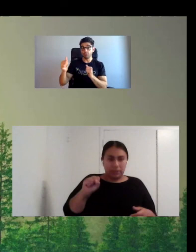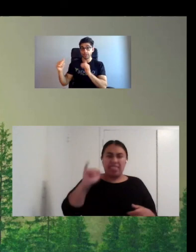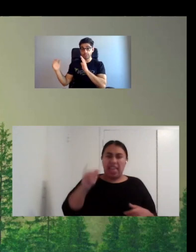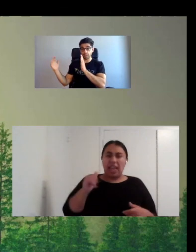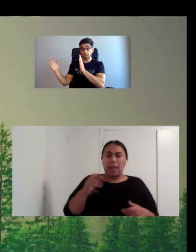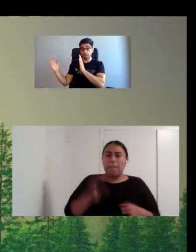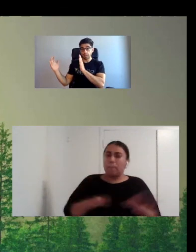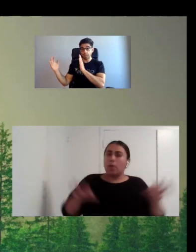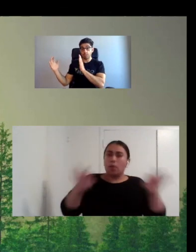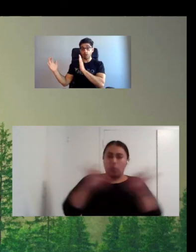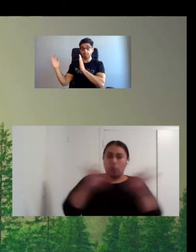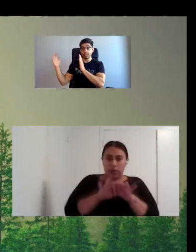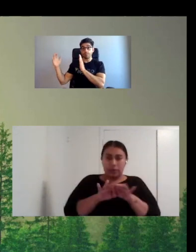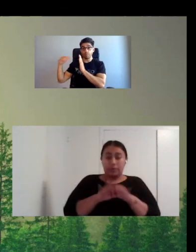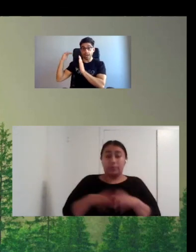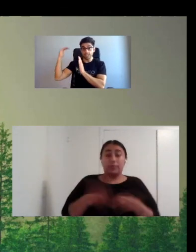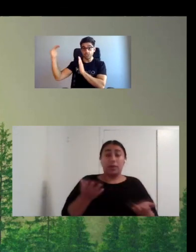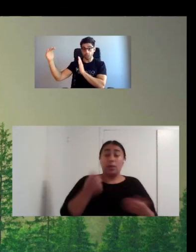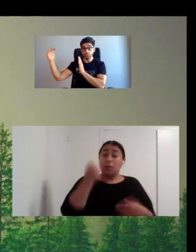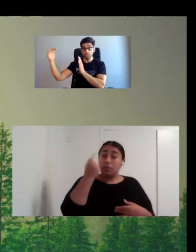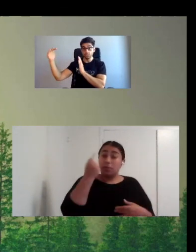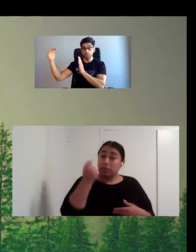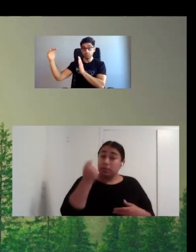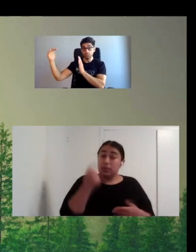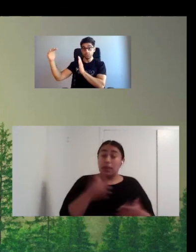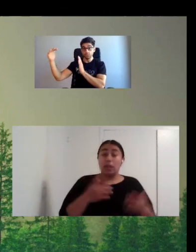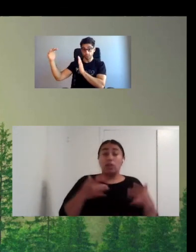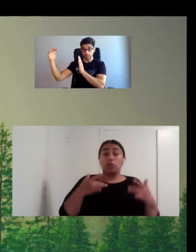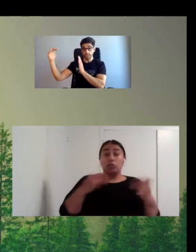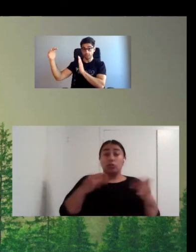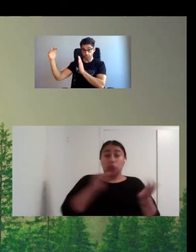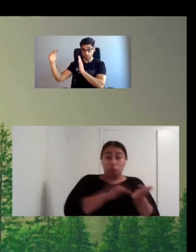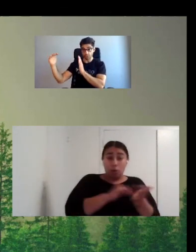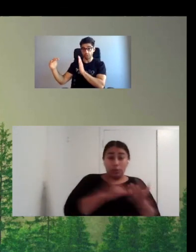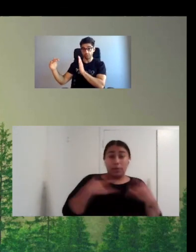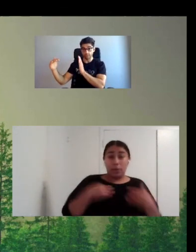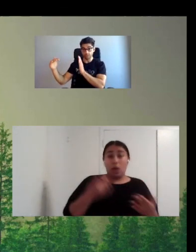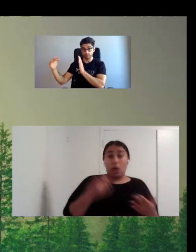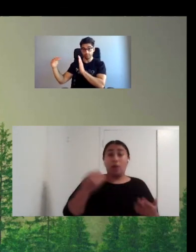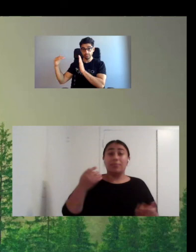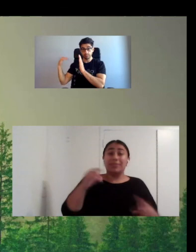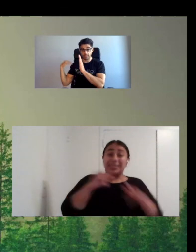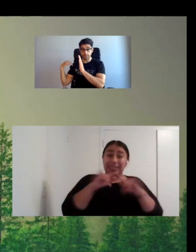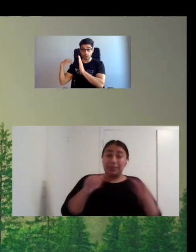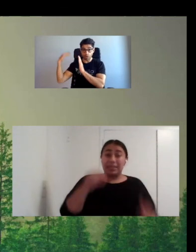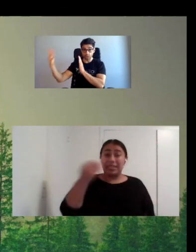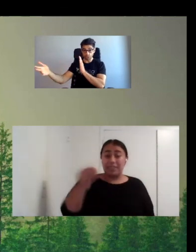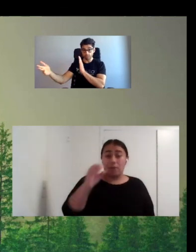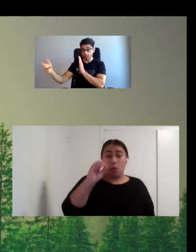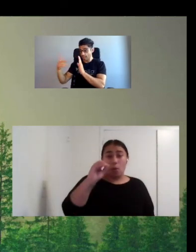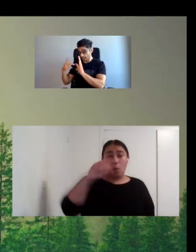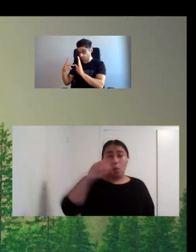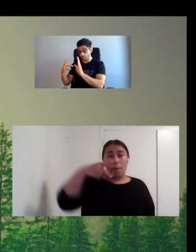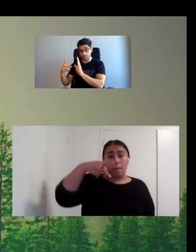acute flare setting. They want to give prednisone, okay, to control the acute flares. And